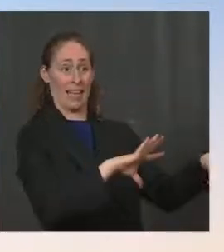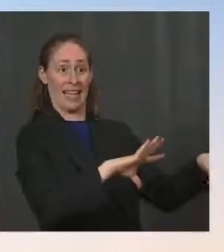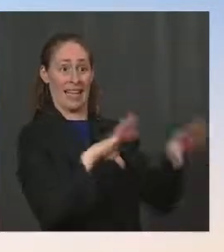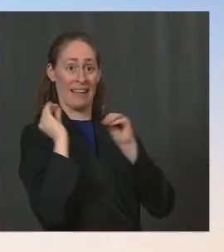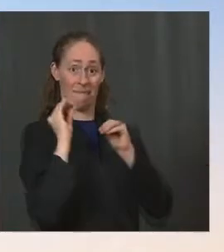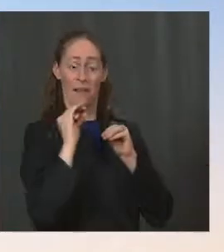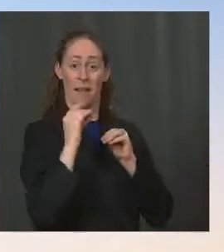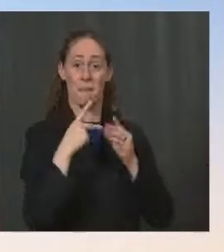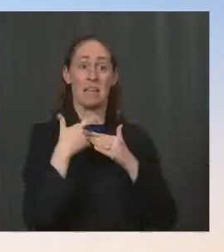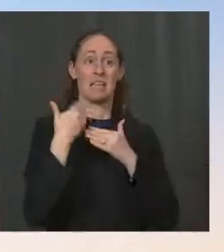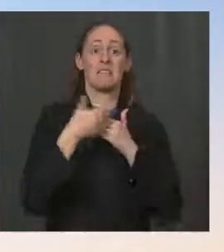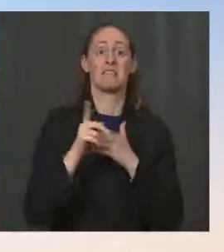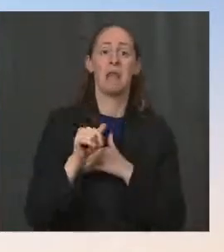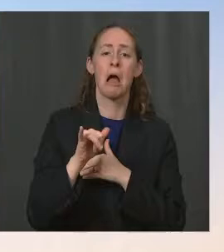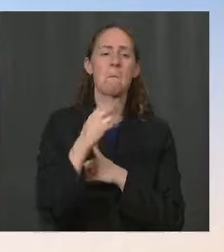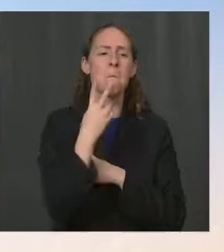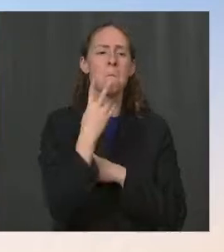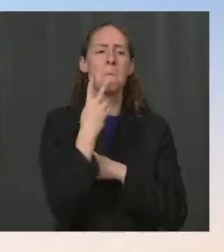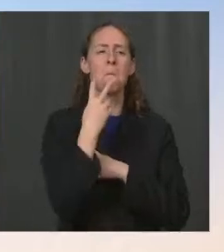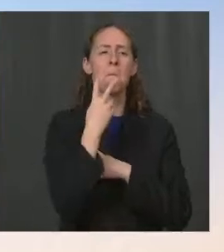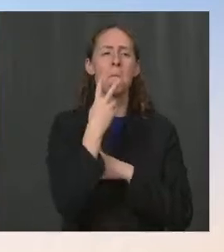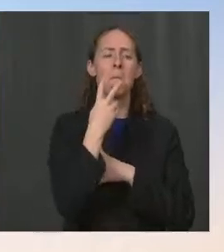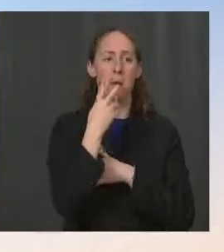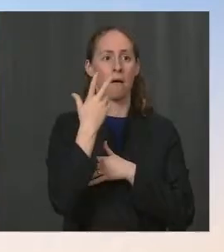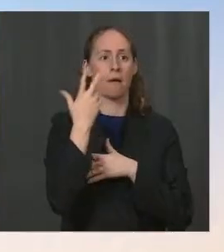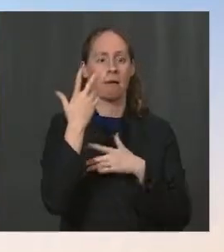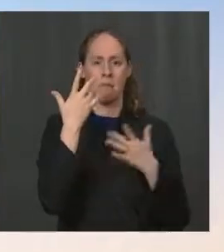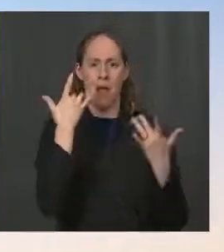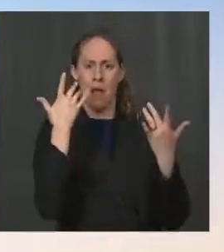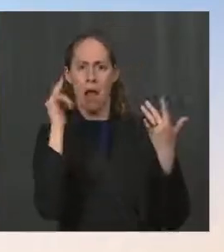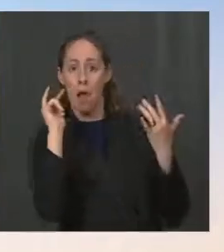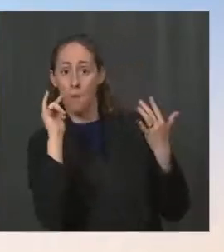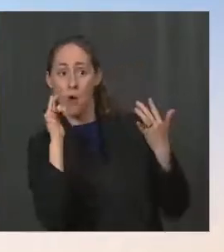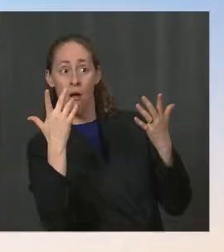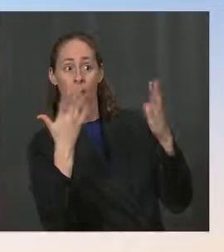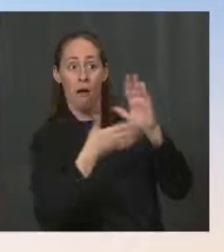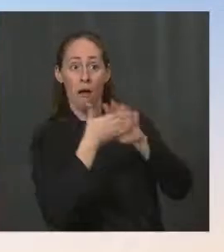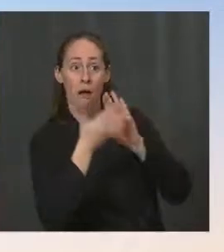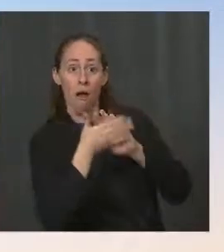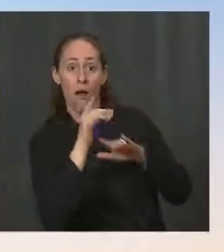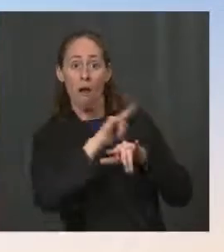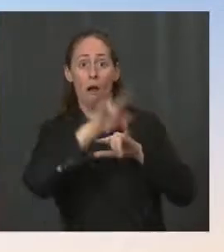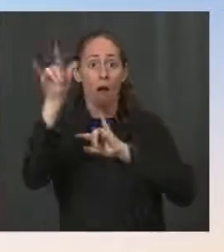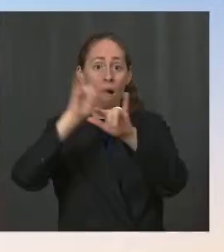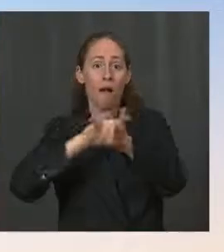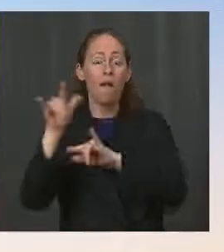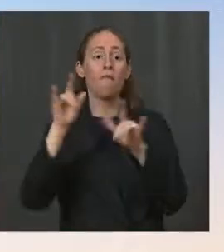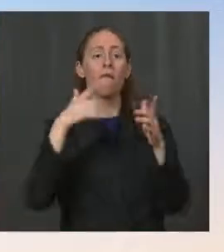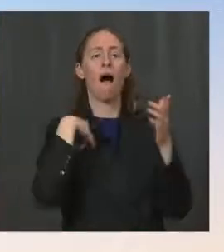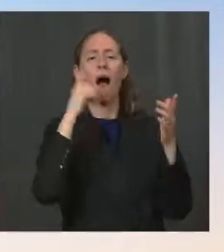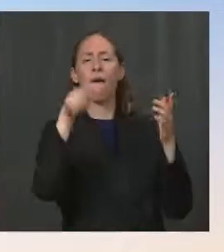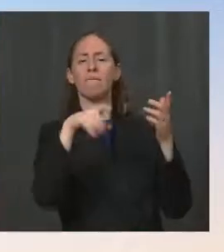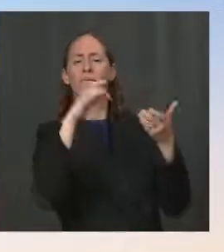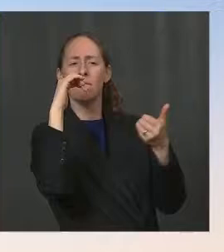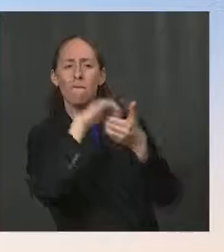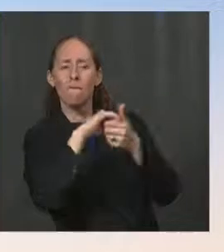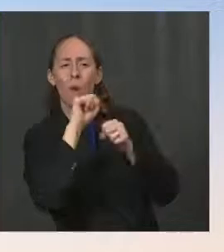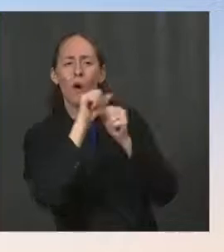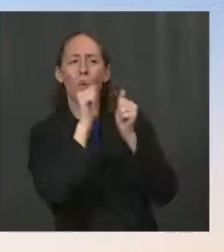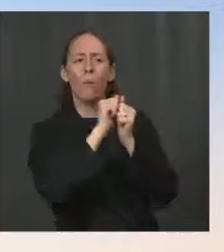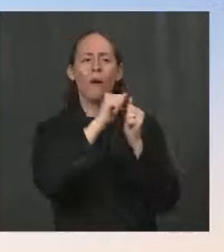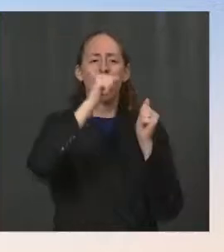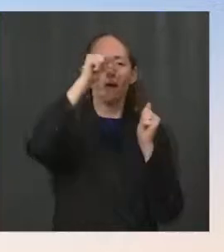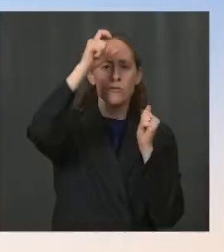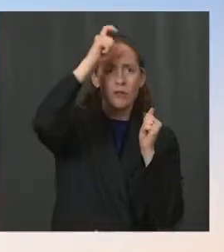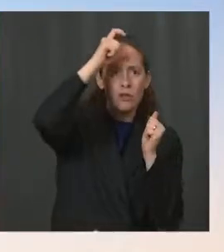get the airports operational again. We're working with the Qataris, the Turks, and others who are being partners in this effort. The civilian